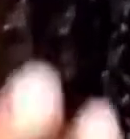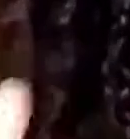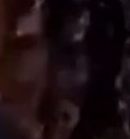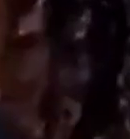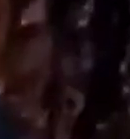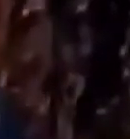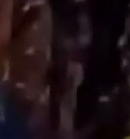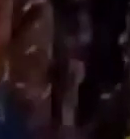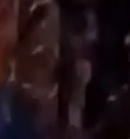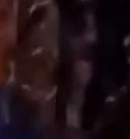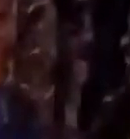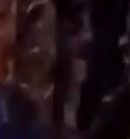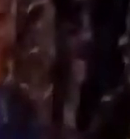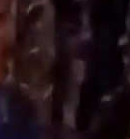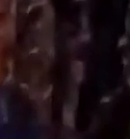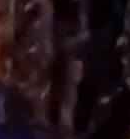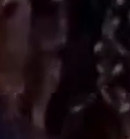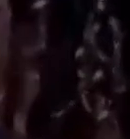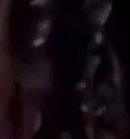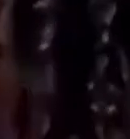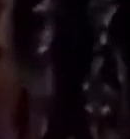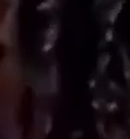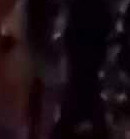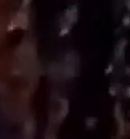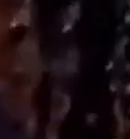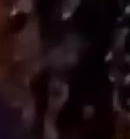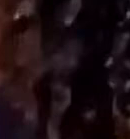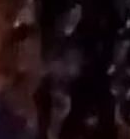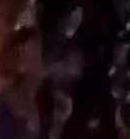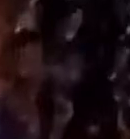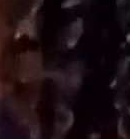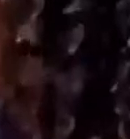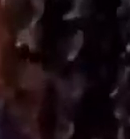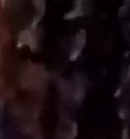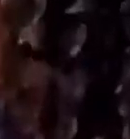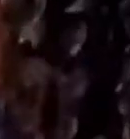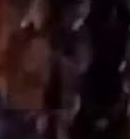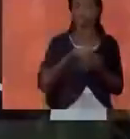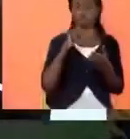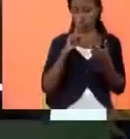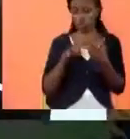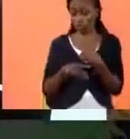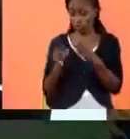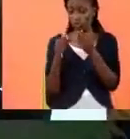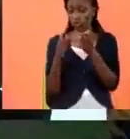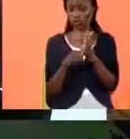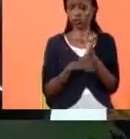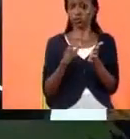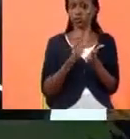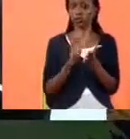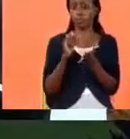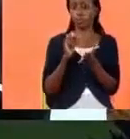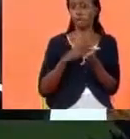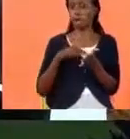ourselves dependent on people outside of the continent to help us reach our own objectives. And for me, that's a